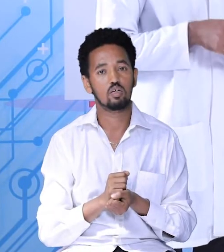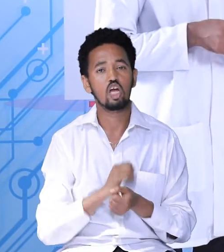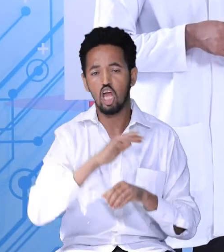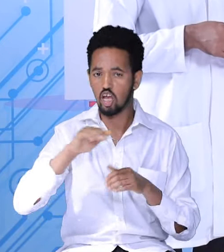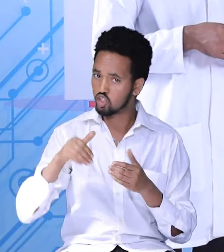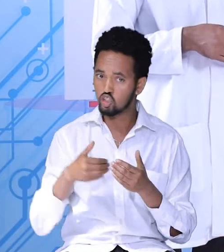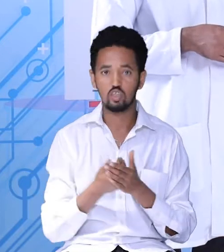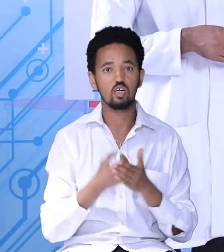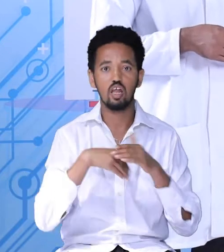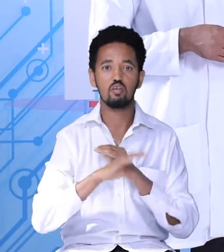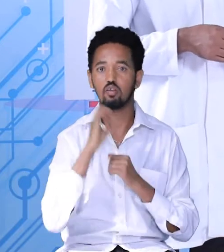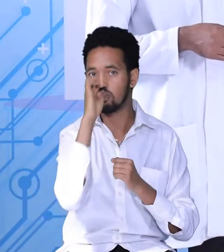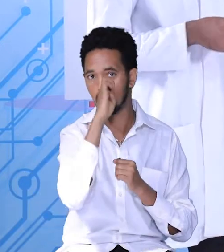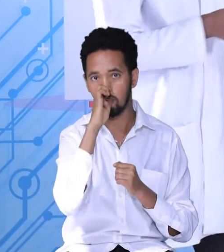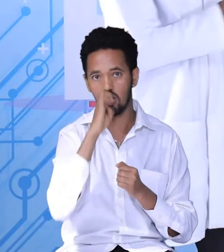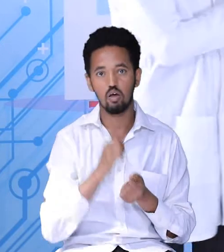In general, in Ethiopia,